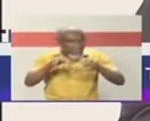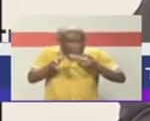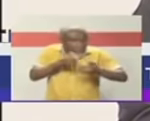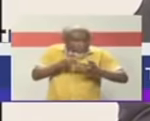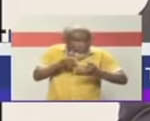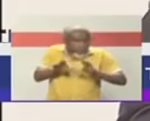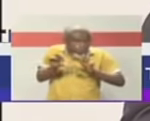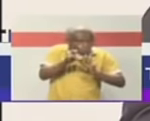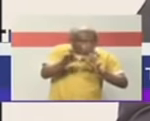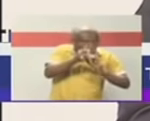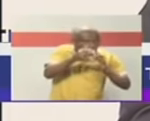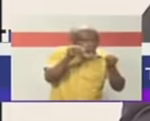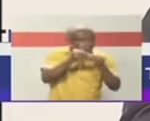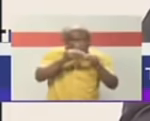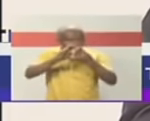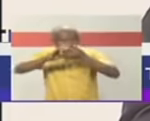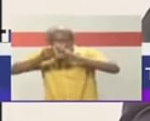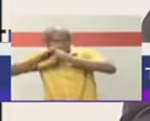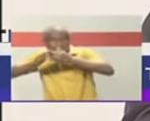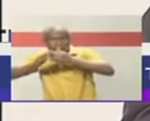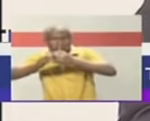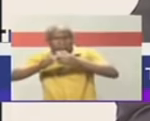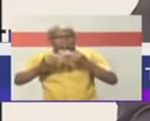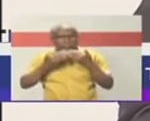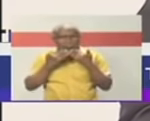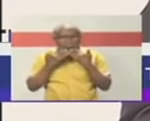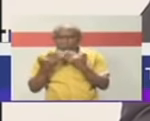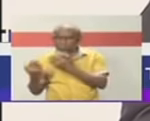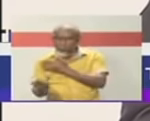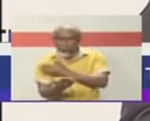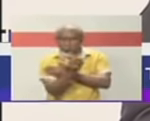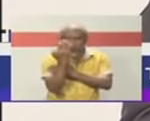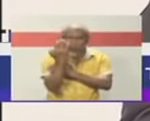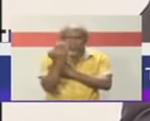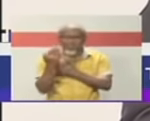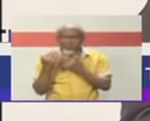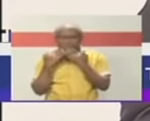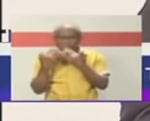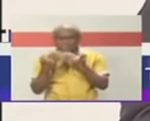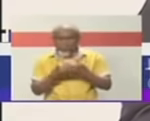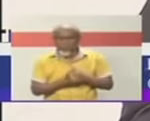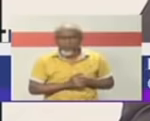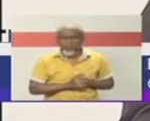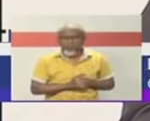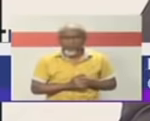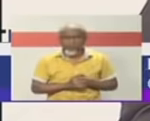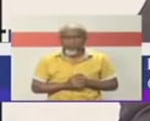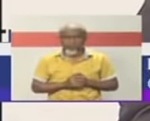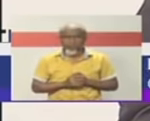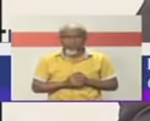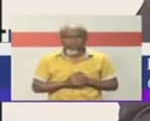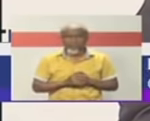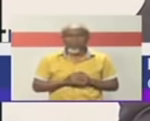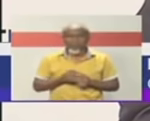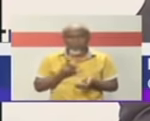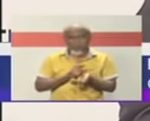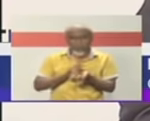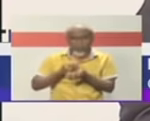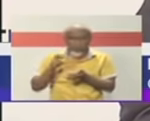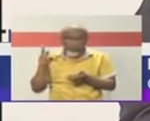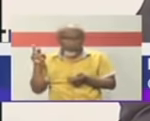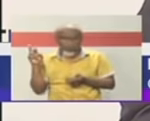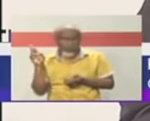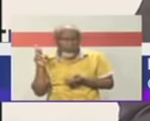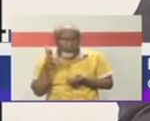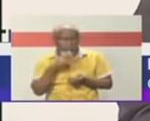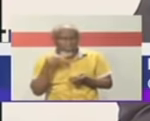Fraser, good morning. Thank you, Al, and good morning to the Honorable Minister Deyalsingh, and to my colleagues, Dr. Richards and Dr.